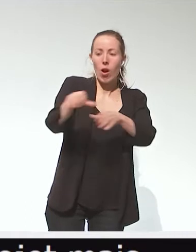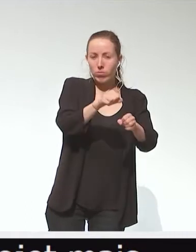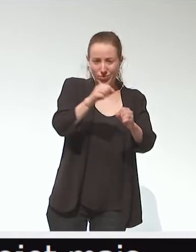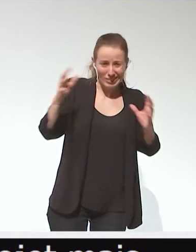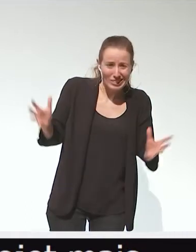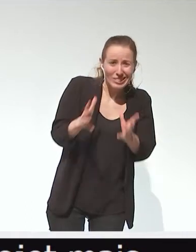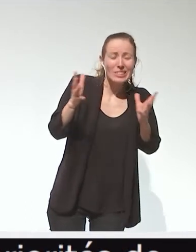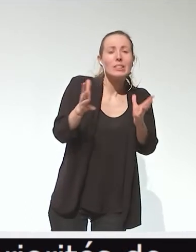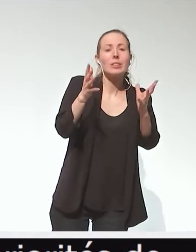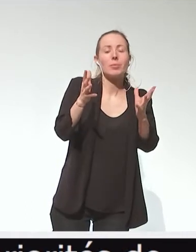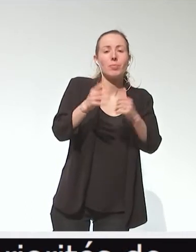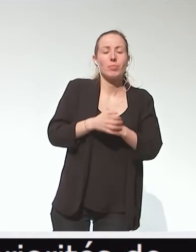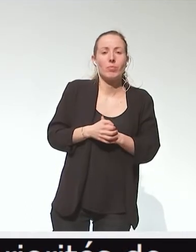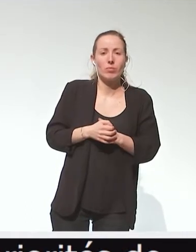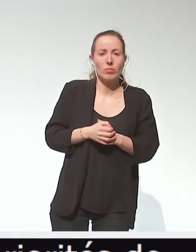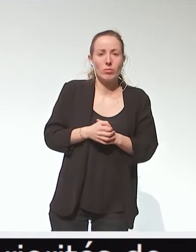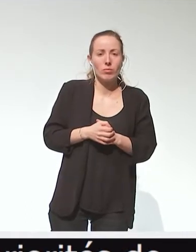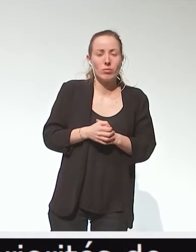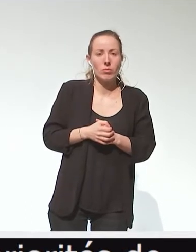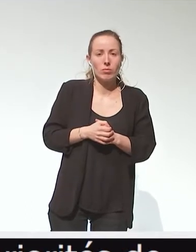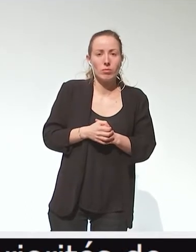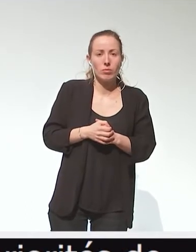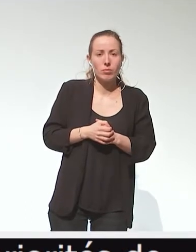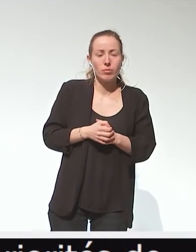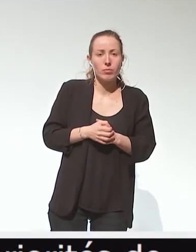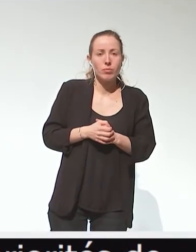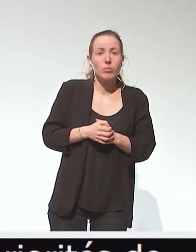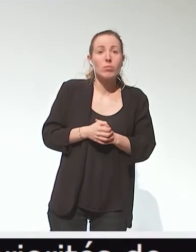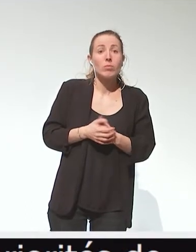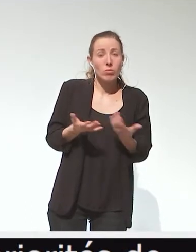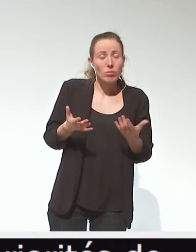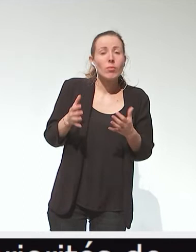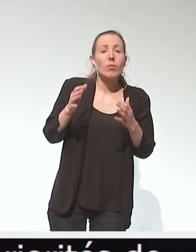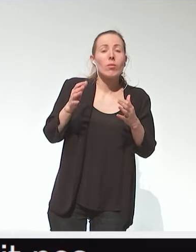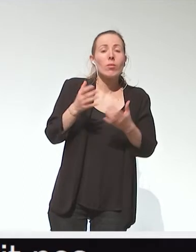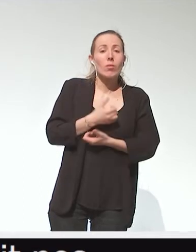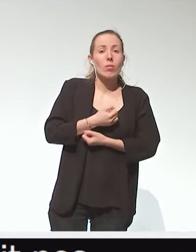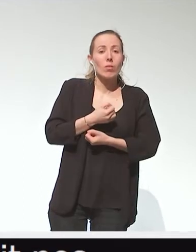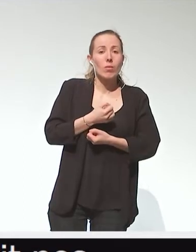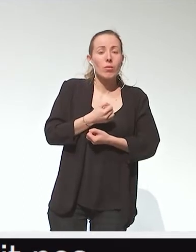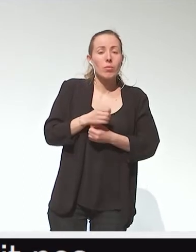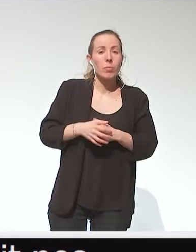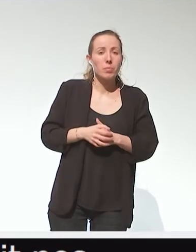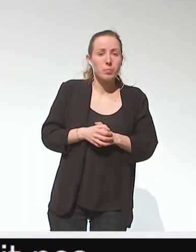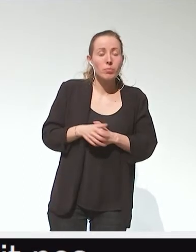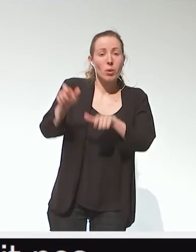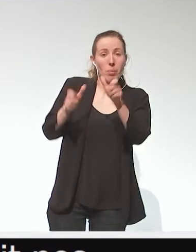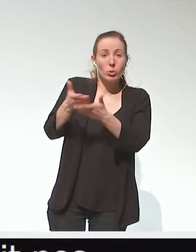rate of employment for persons with disabilities. The main problem is